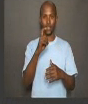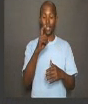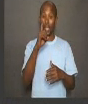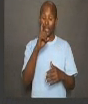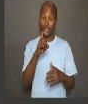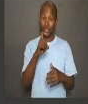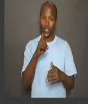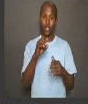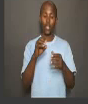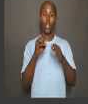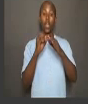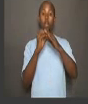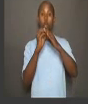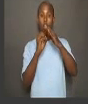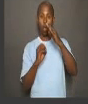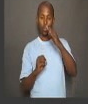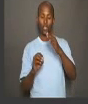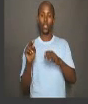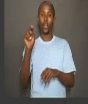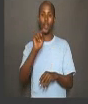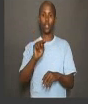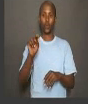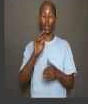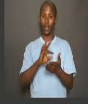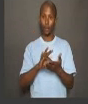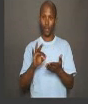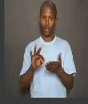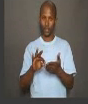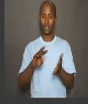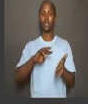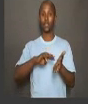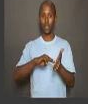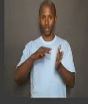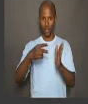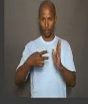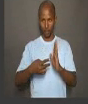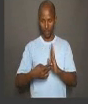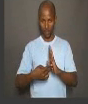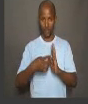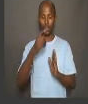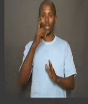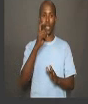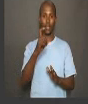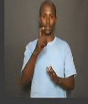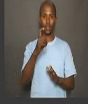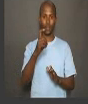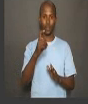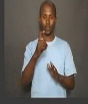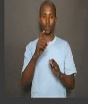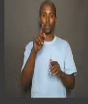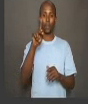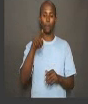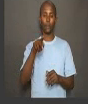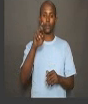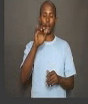is an odd natural number, which implies that x is a